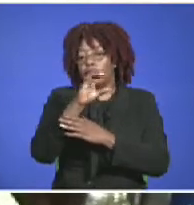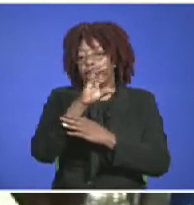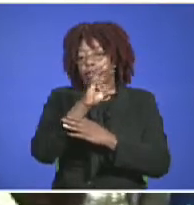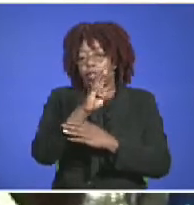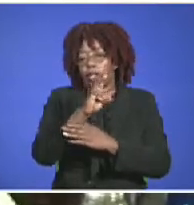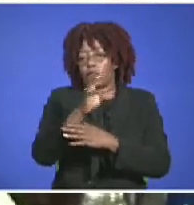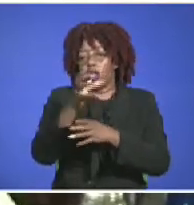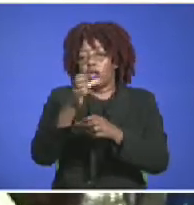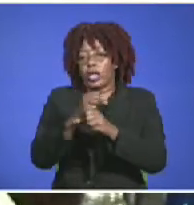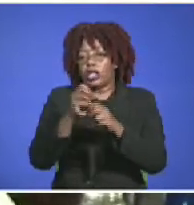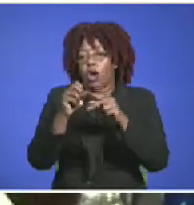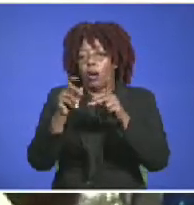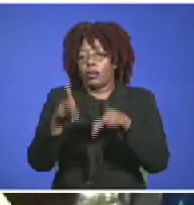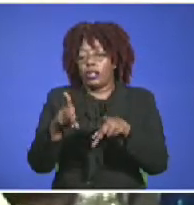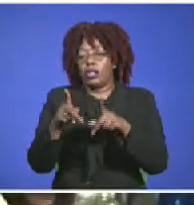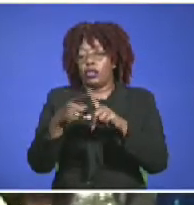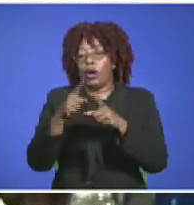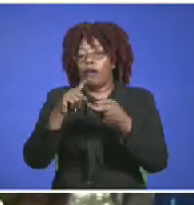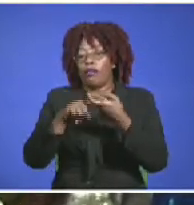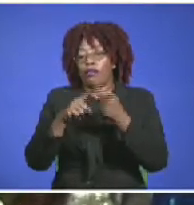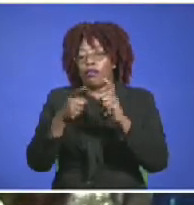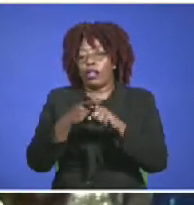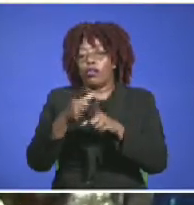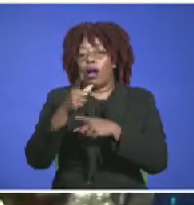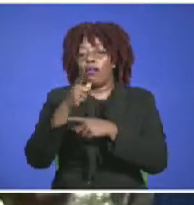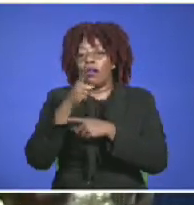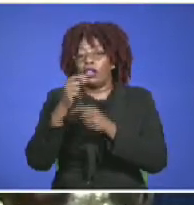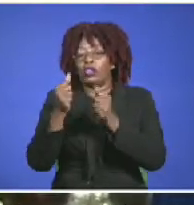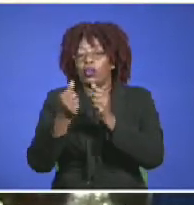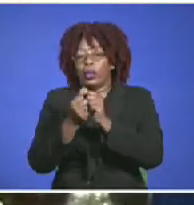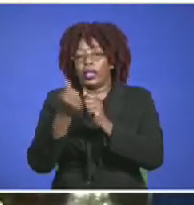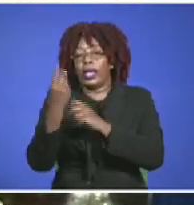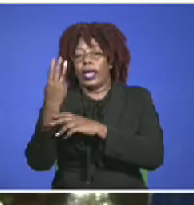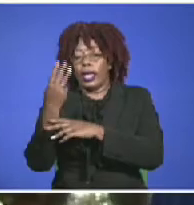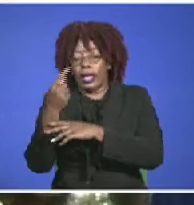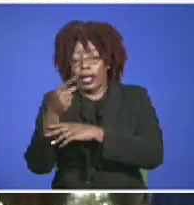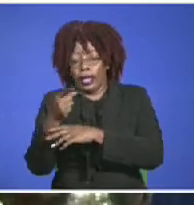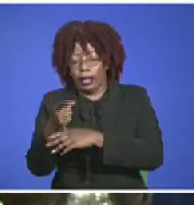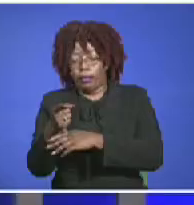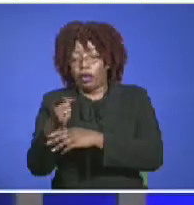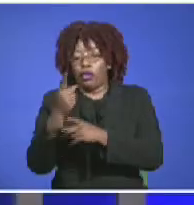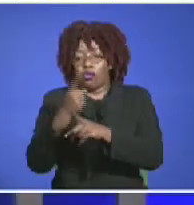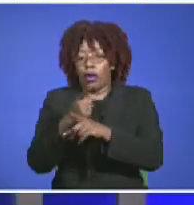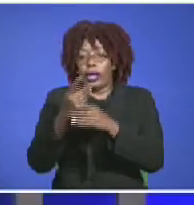get the opportunity, you and a friend, to have lunch with the man himself, DJ Khaled, right here at Ocean Club.